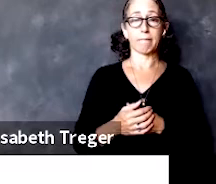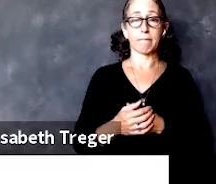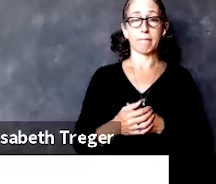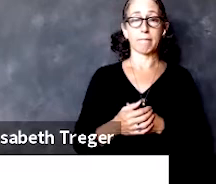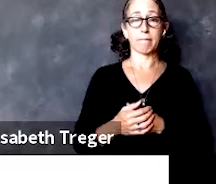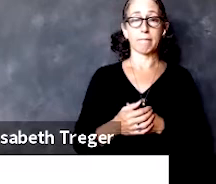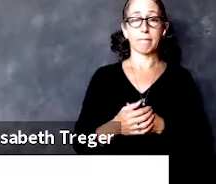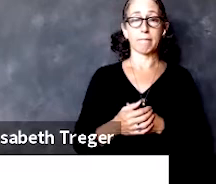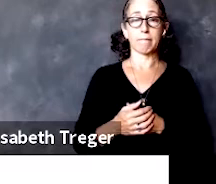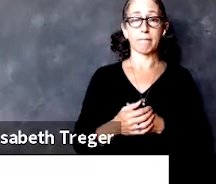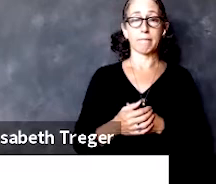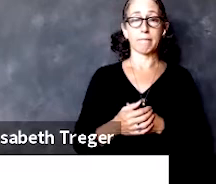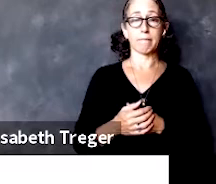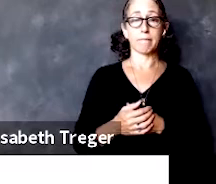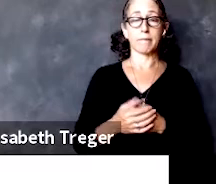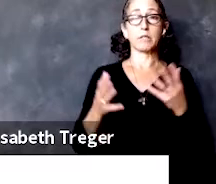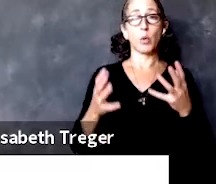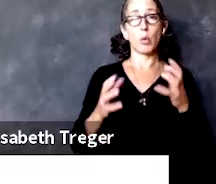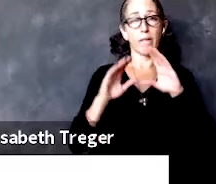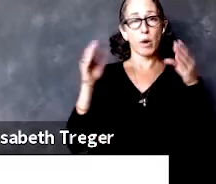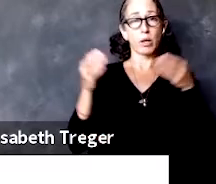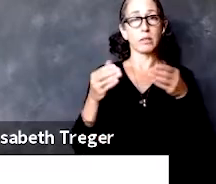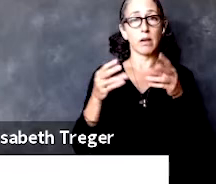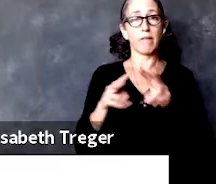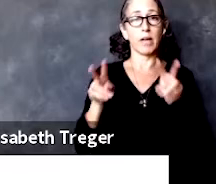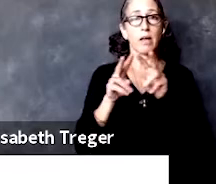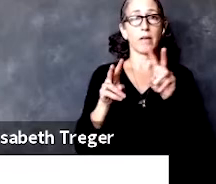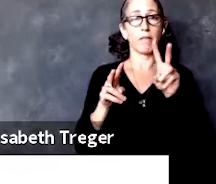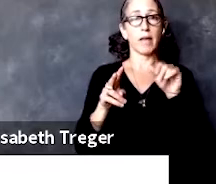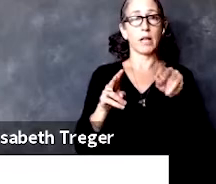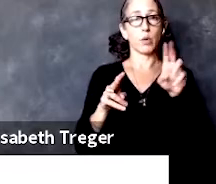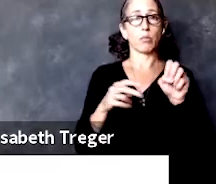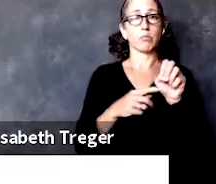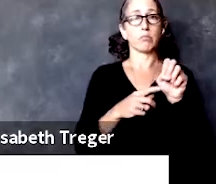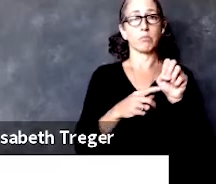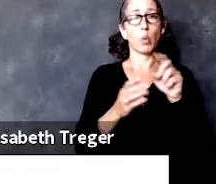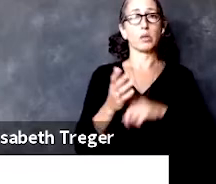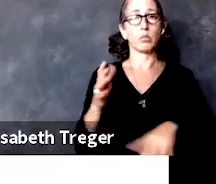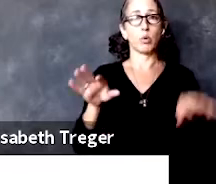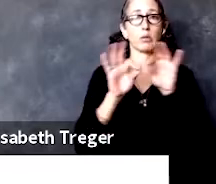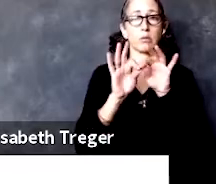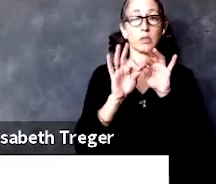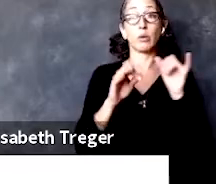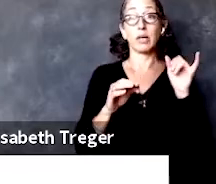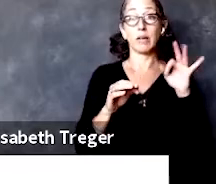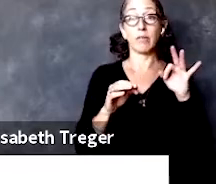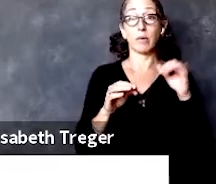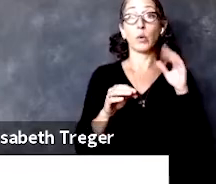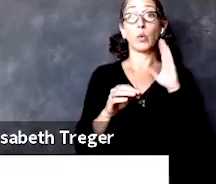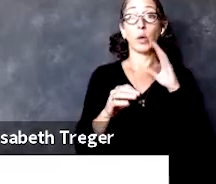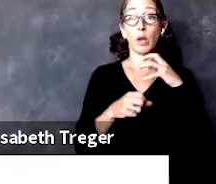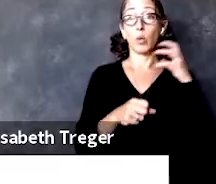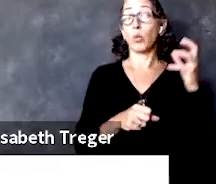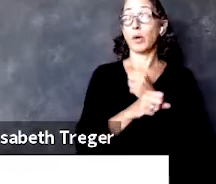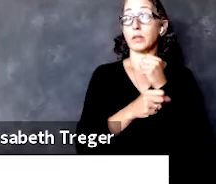focus on the values. And when you tell your story, you talk about what's important. And if we're going to win support for